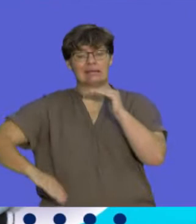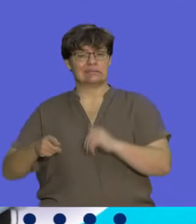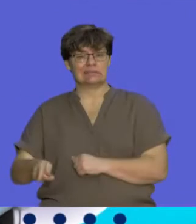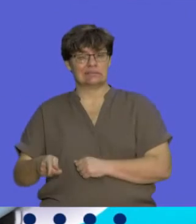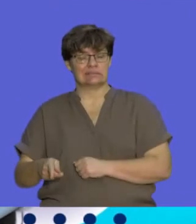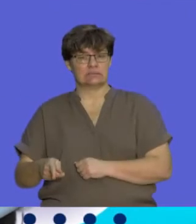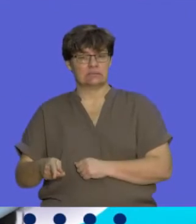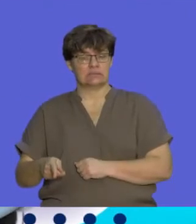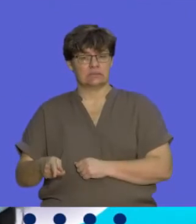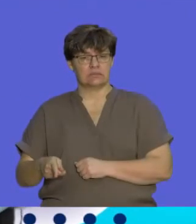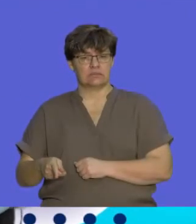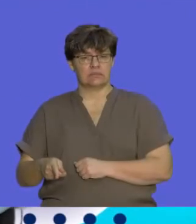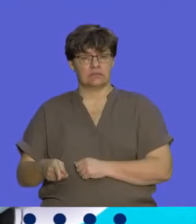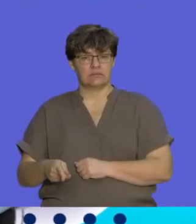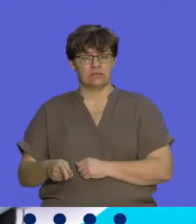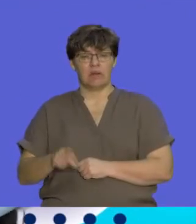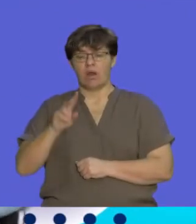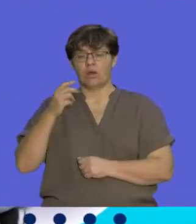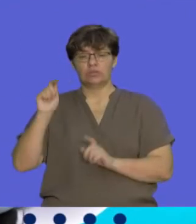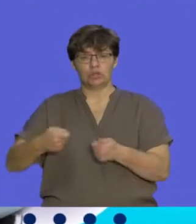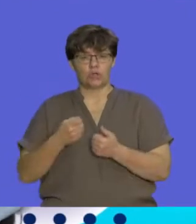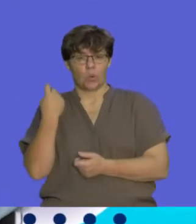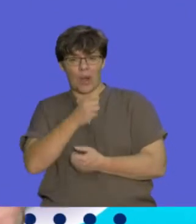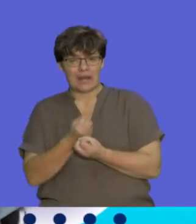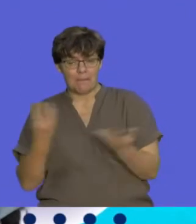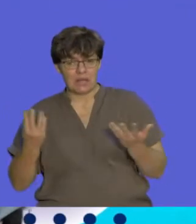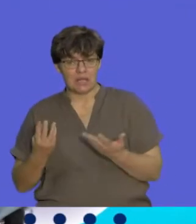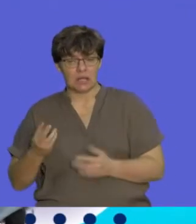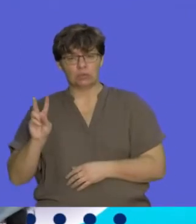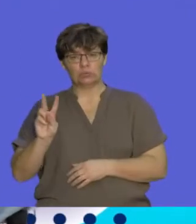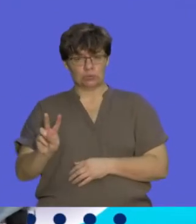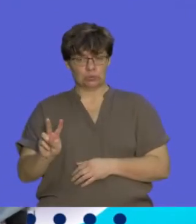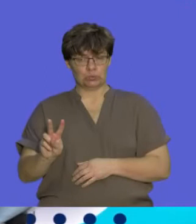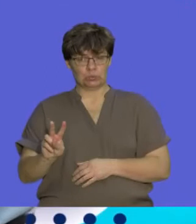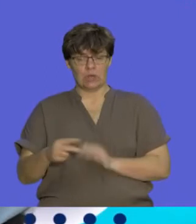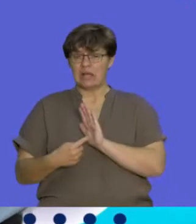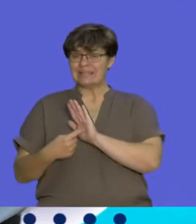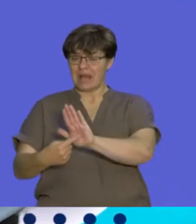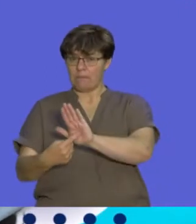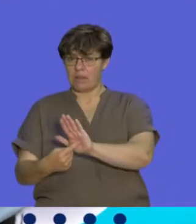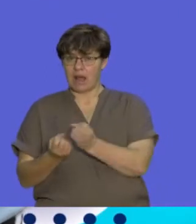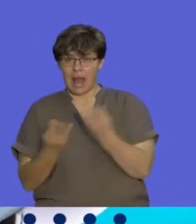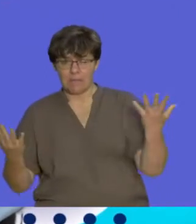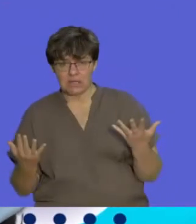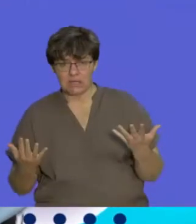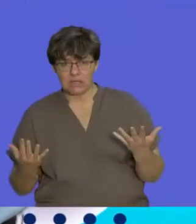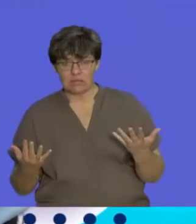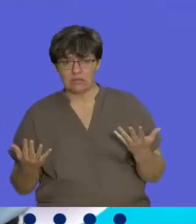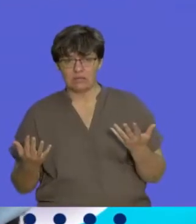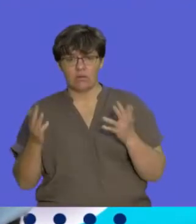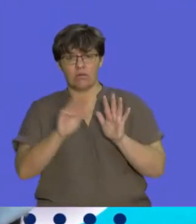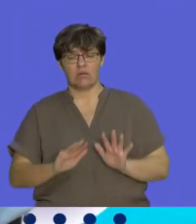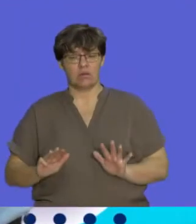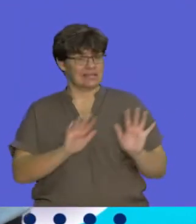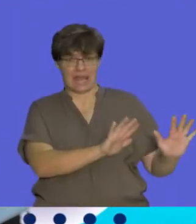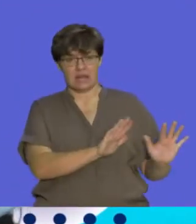I've now got two white socks. What's the total sample space? Well, the total sample space is no